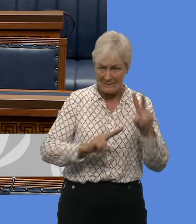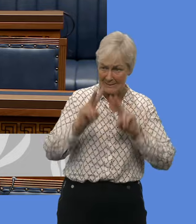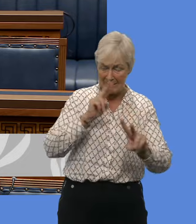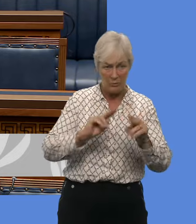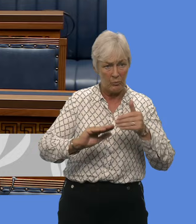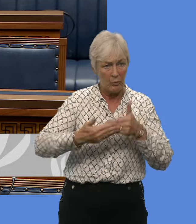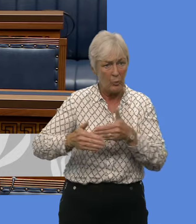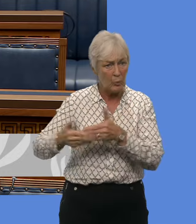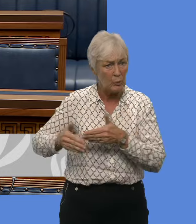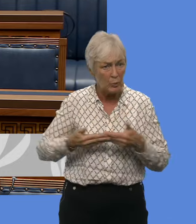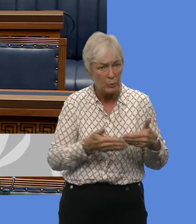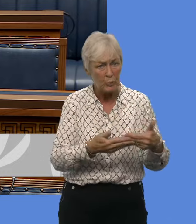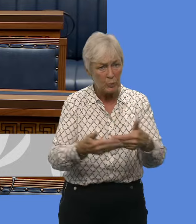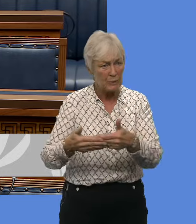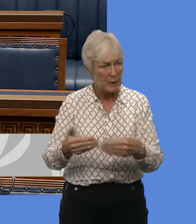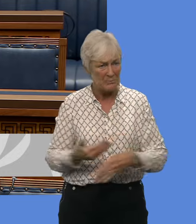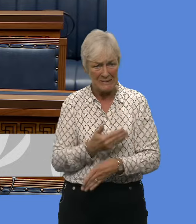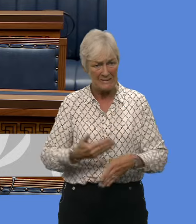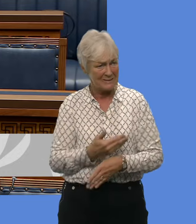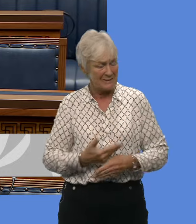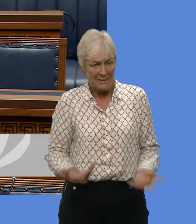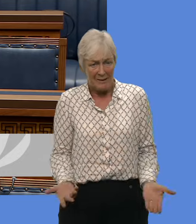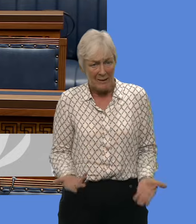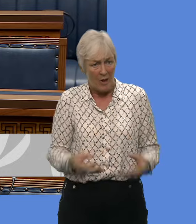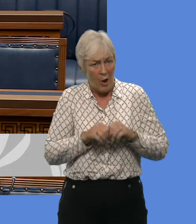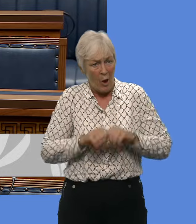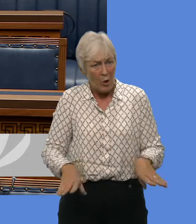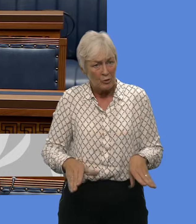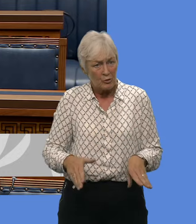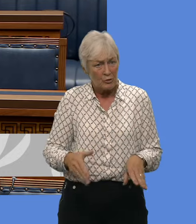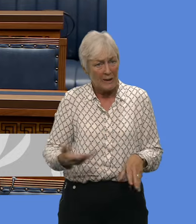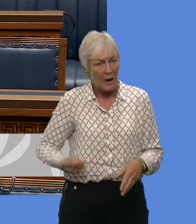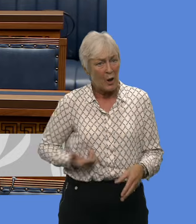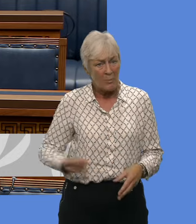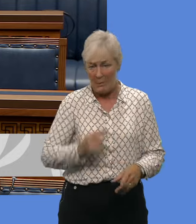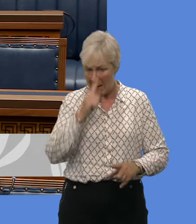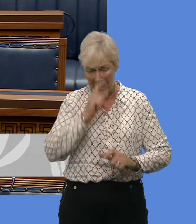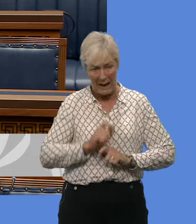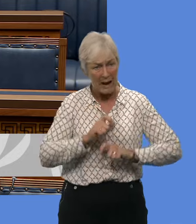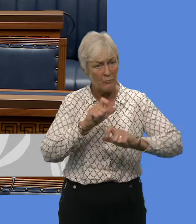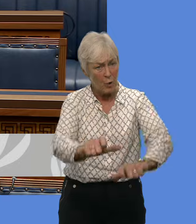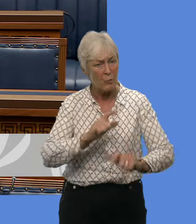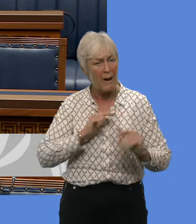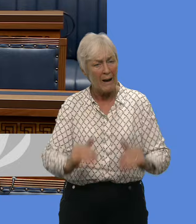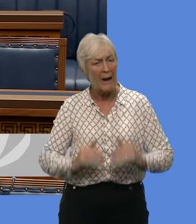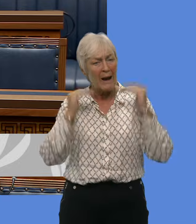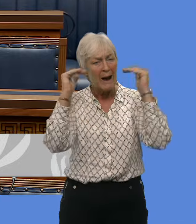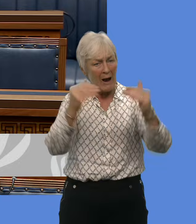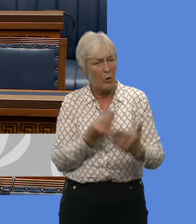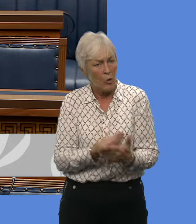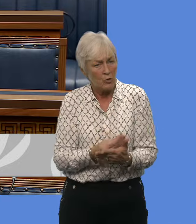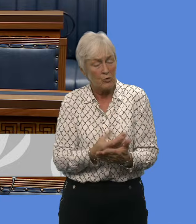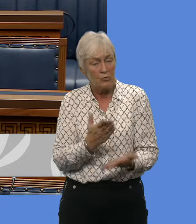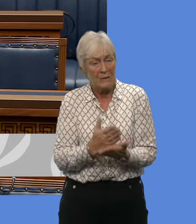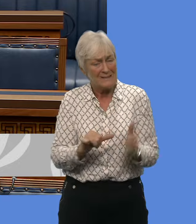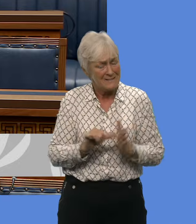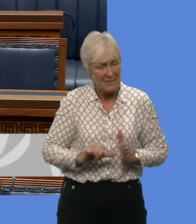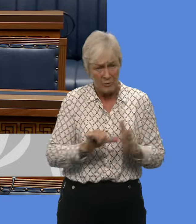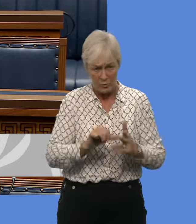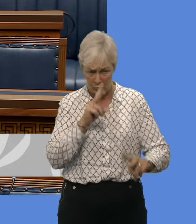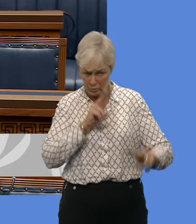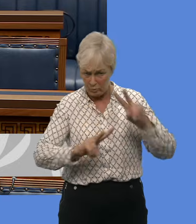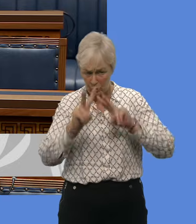of businesses which close and are not able to continue on, and that is very difficult to watch and to